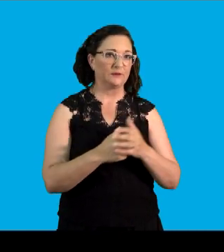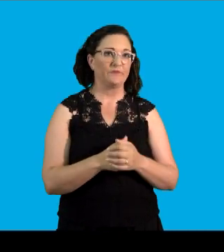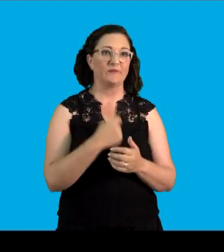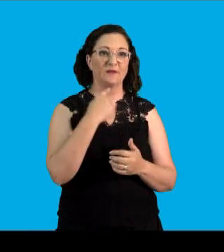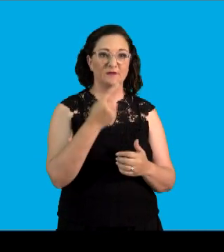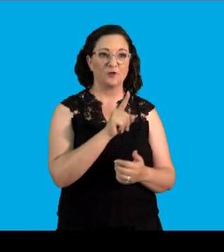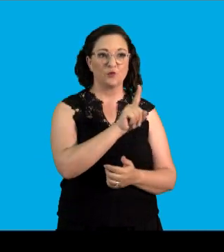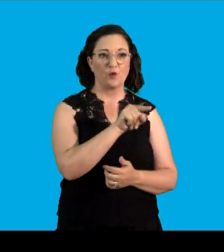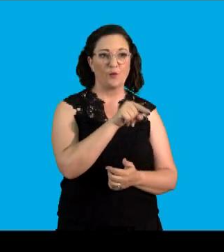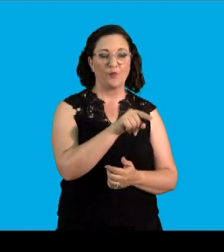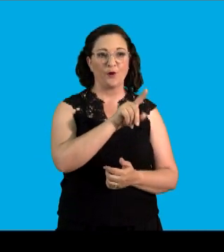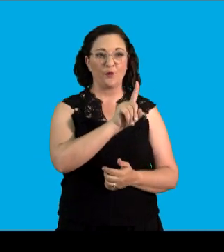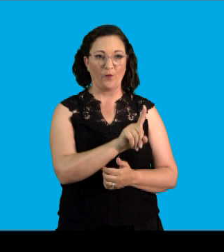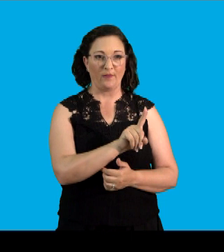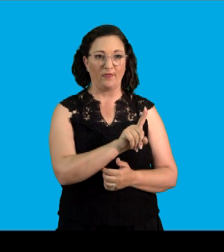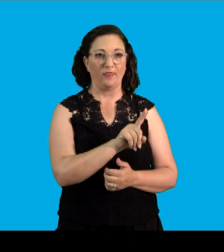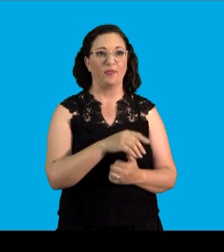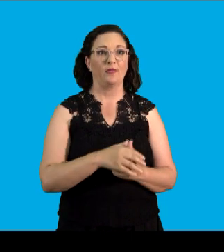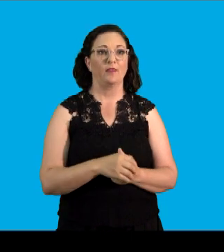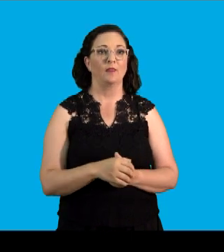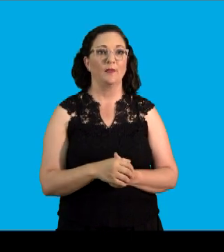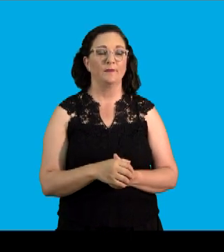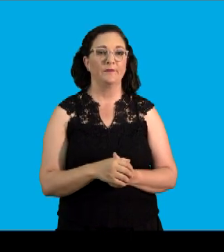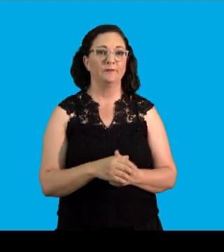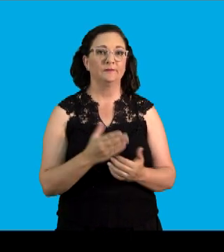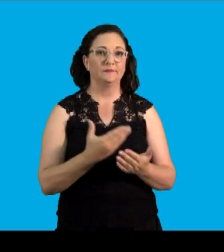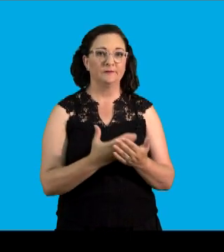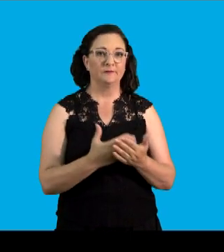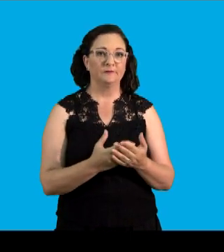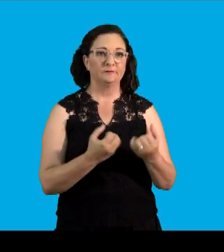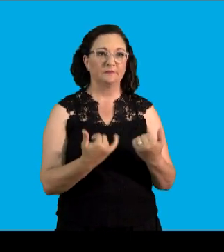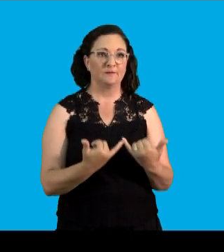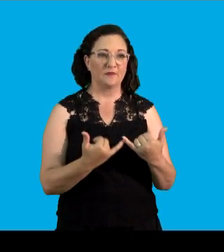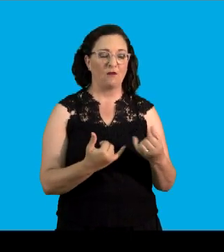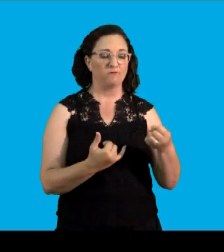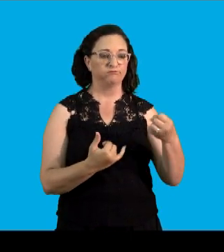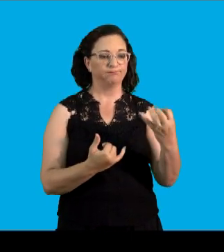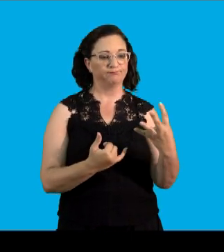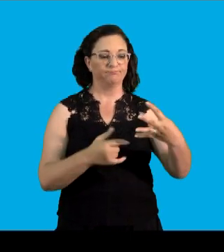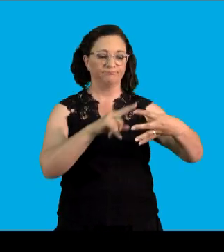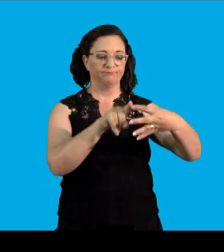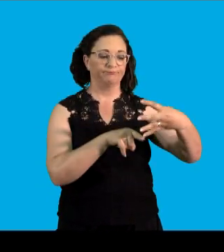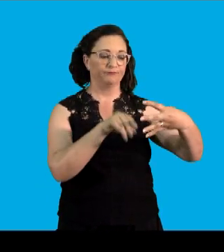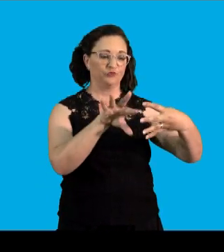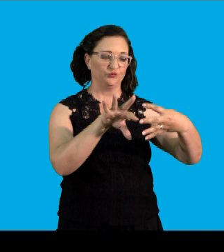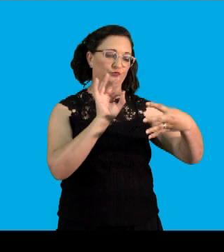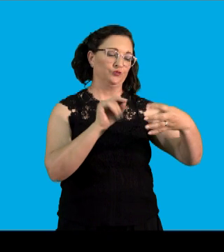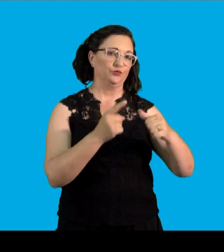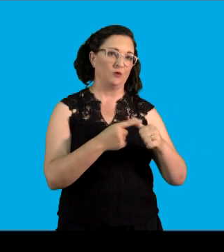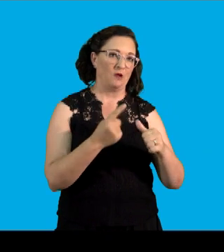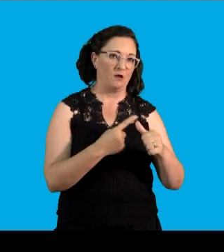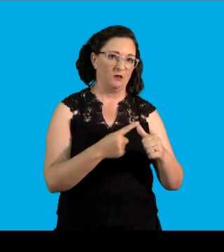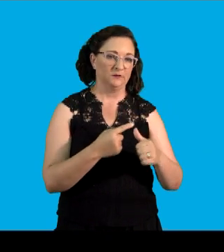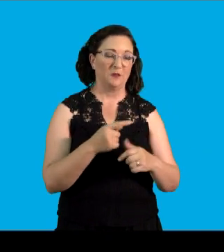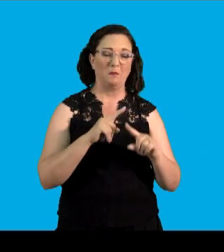here 1.1, various options are provided as possible answers to the following questions. Choose the answer and